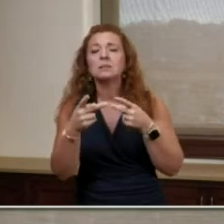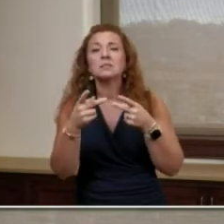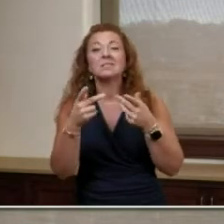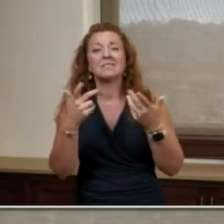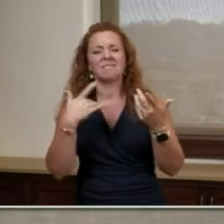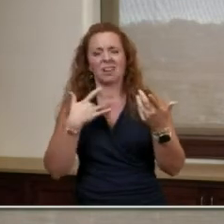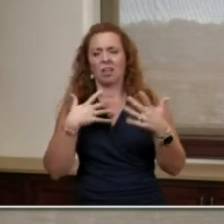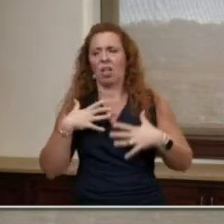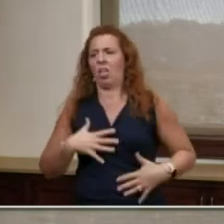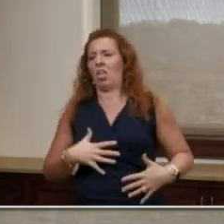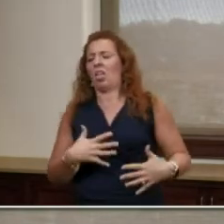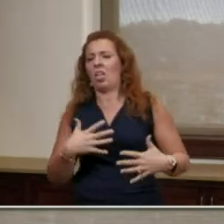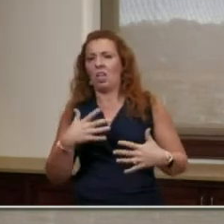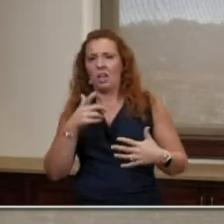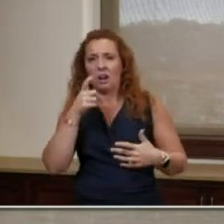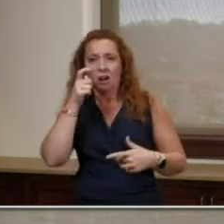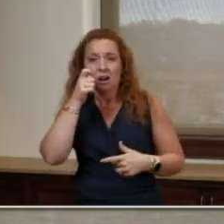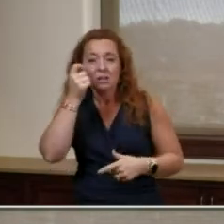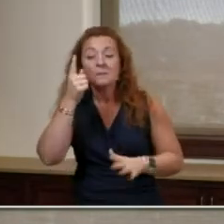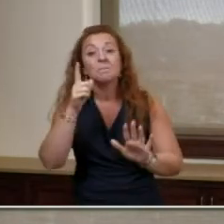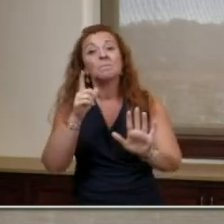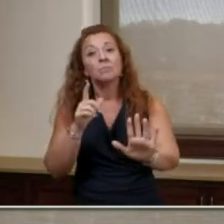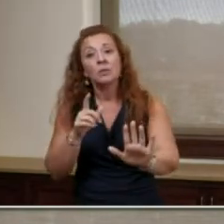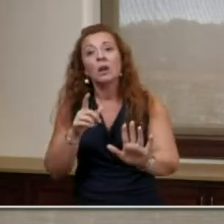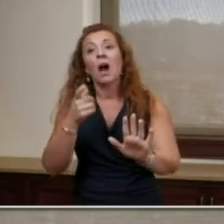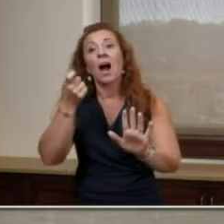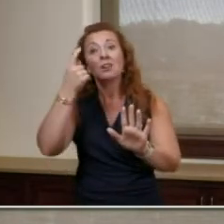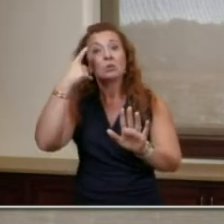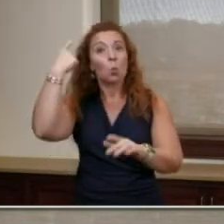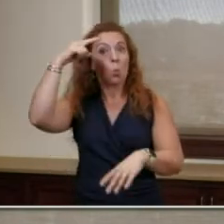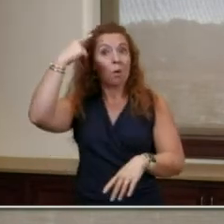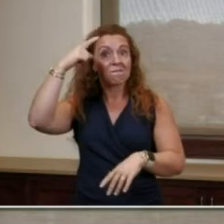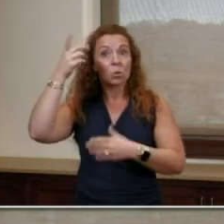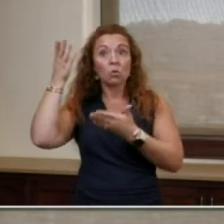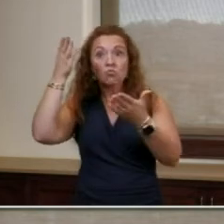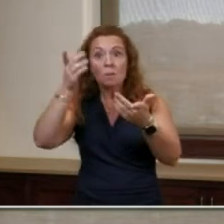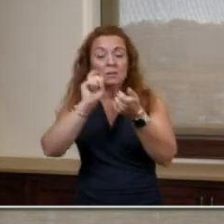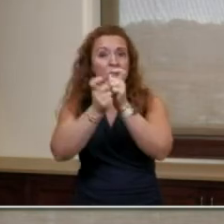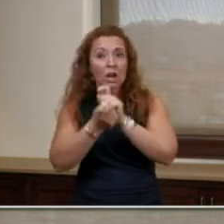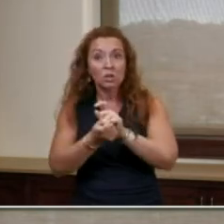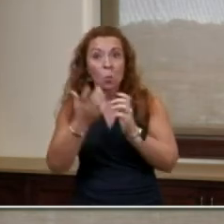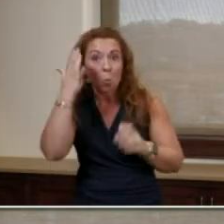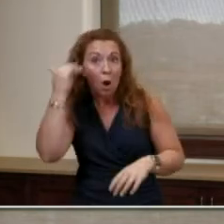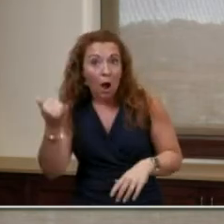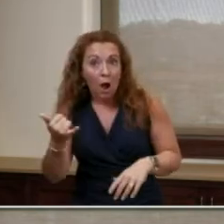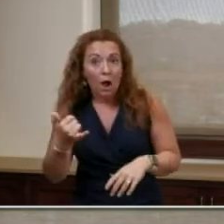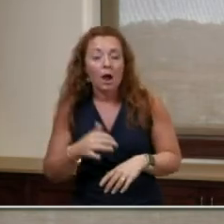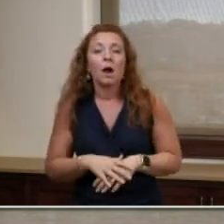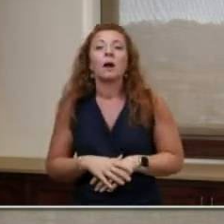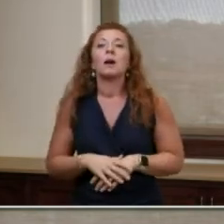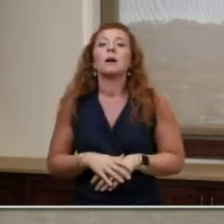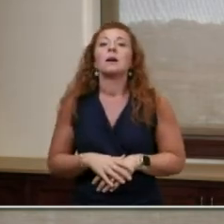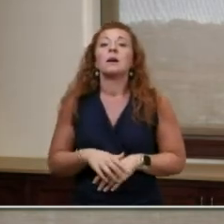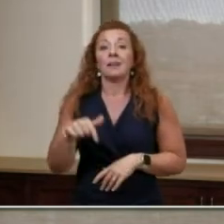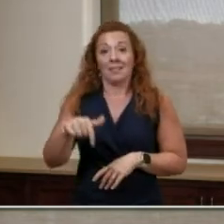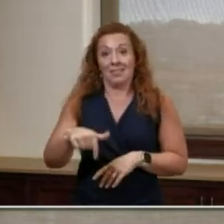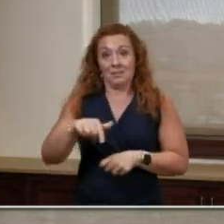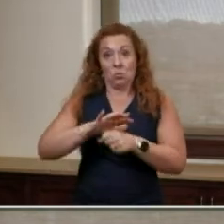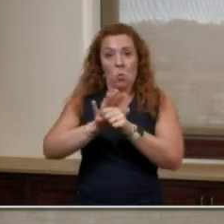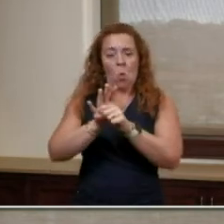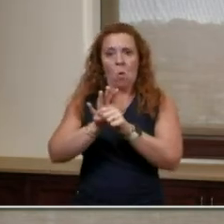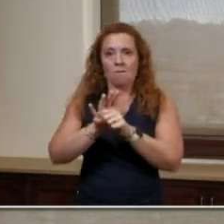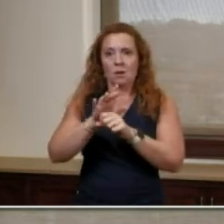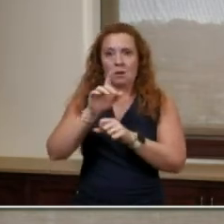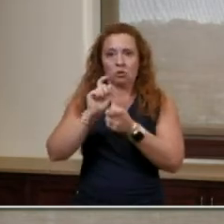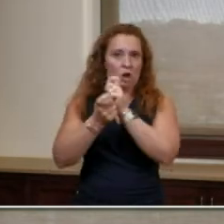very discouraging. Please understand why those recommendations are changed. Because this virus is